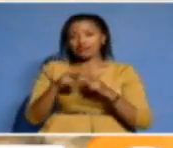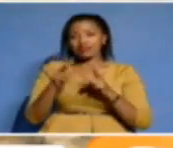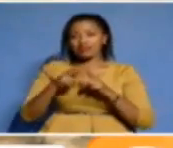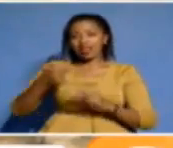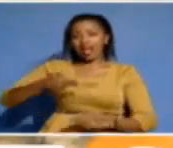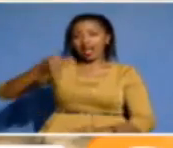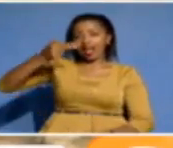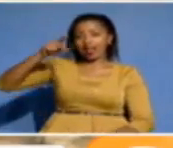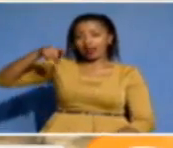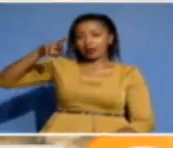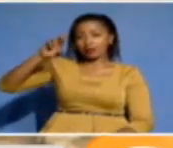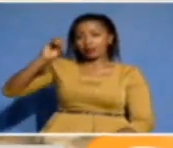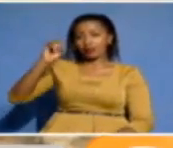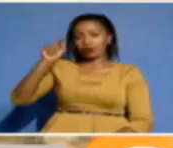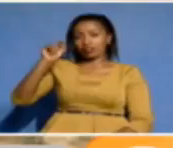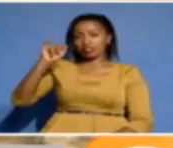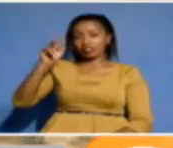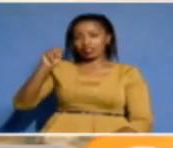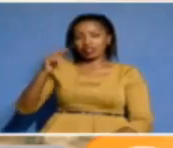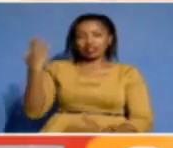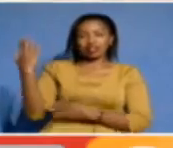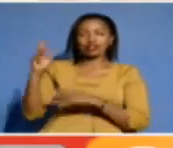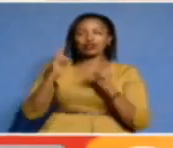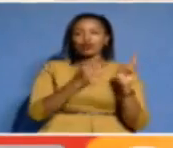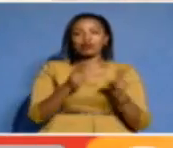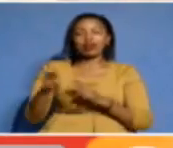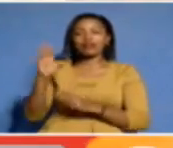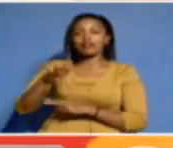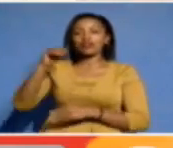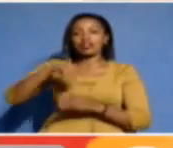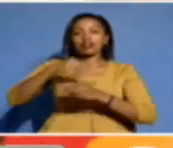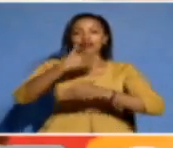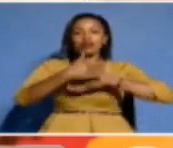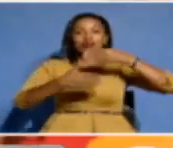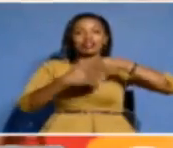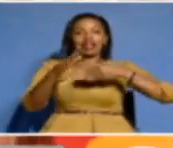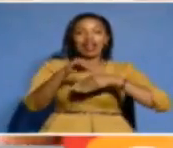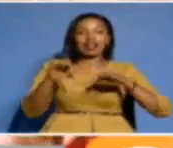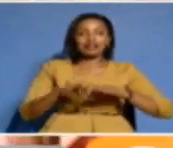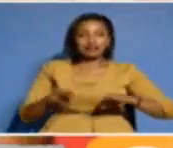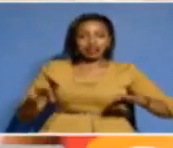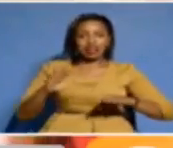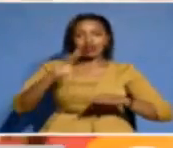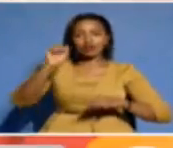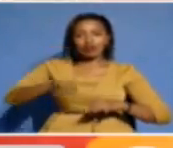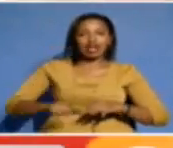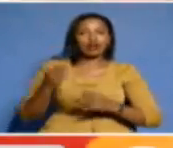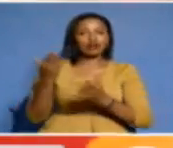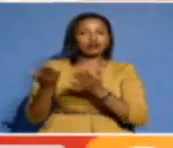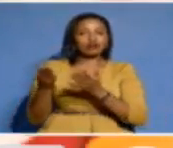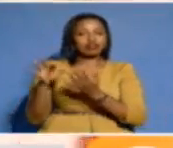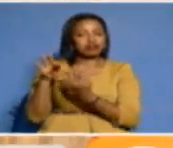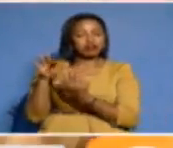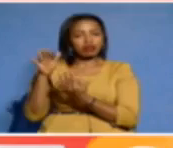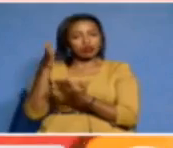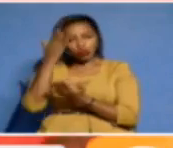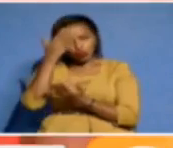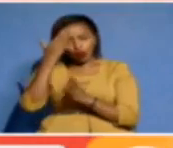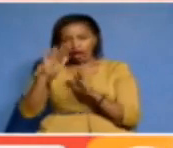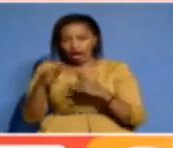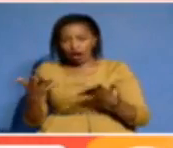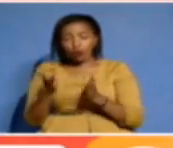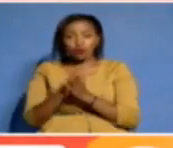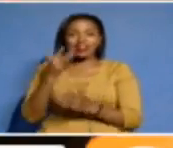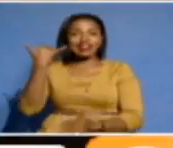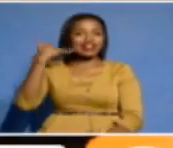The edible cricket is commonly found around buildings and fields and is characterized by a distinctive yellow band between the eyes. The